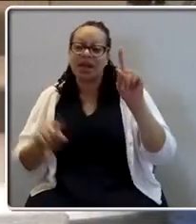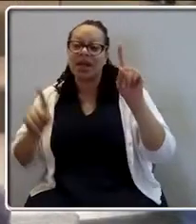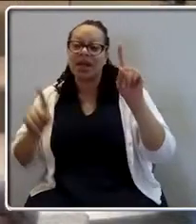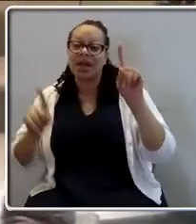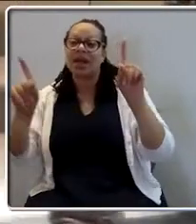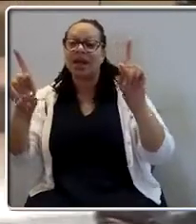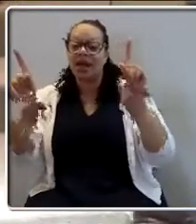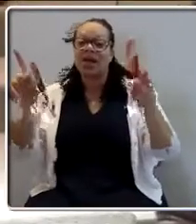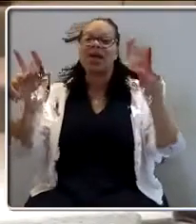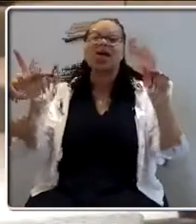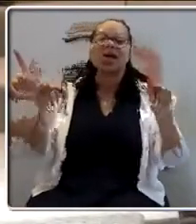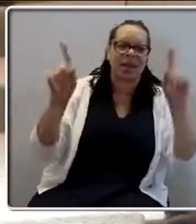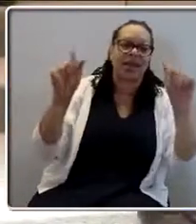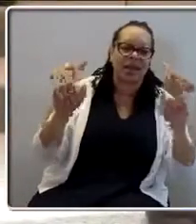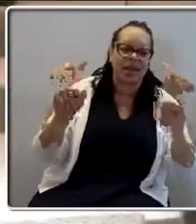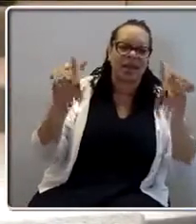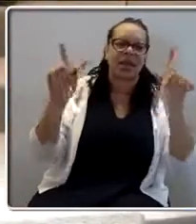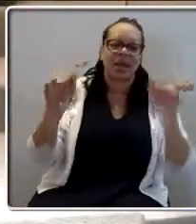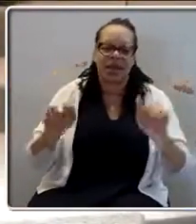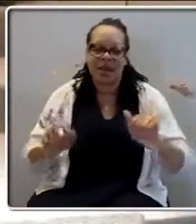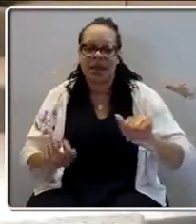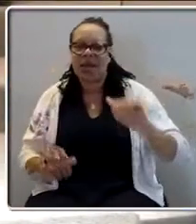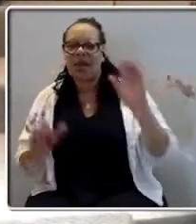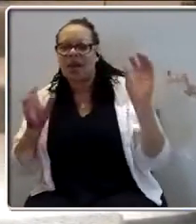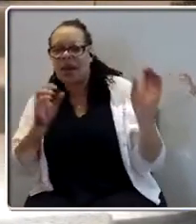Make it hard for him next week.